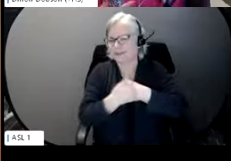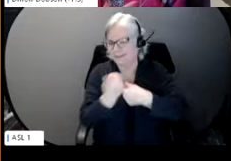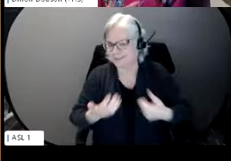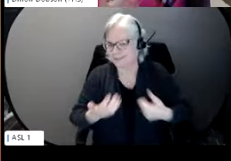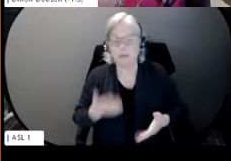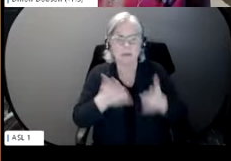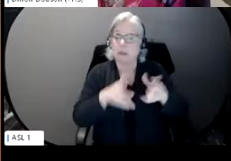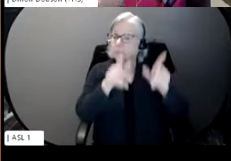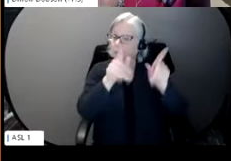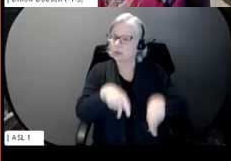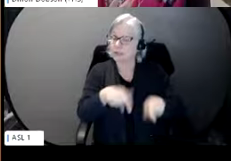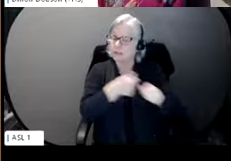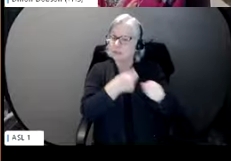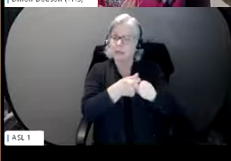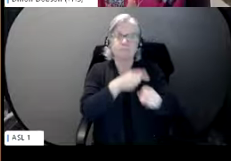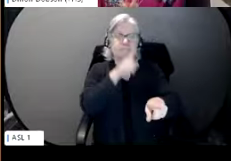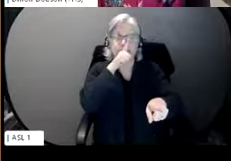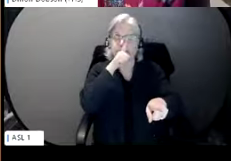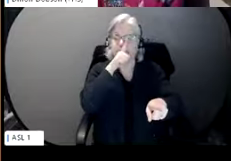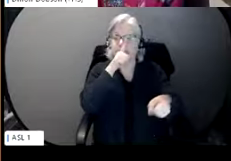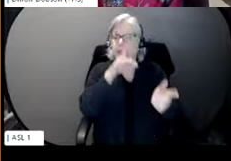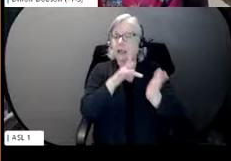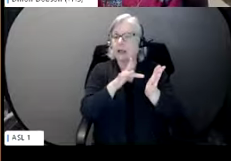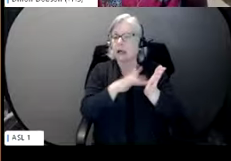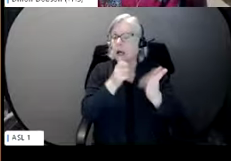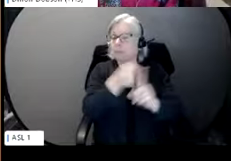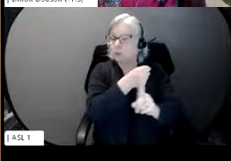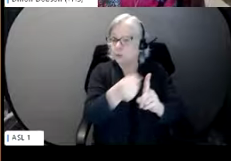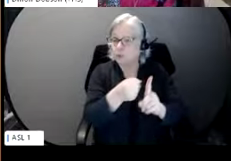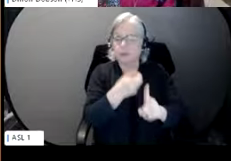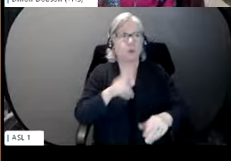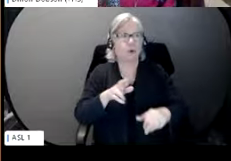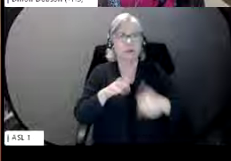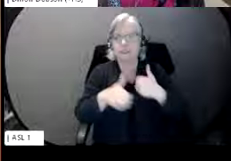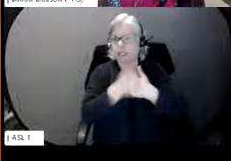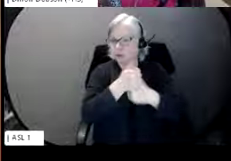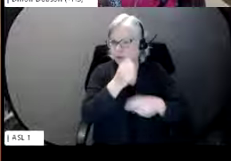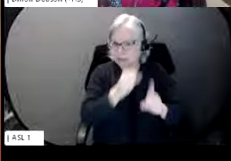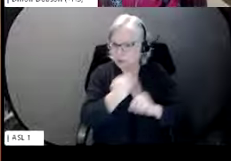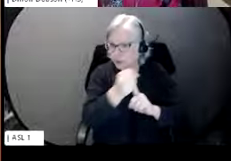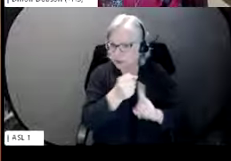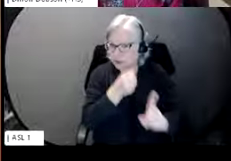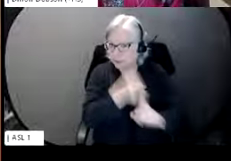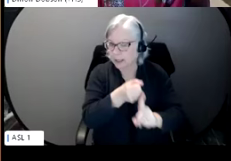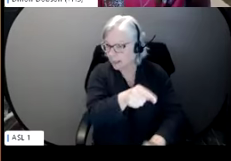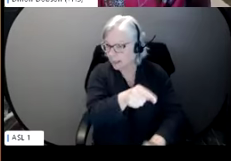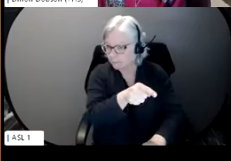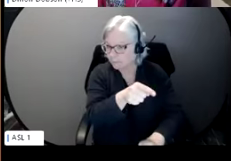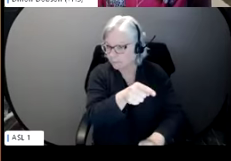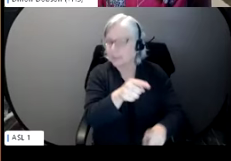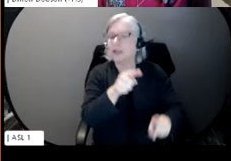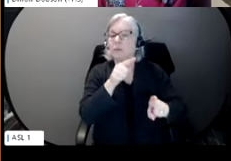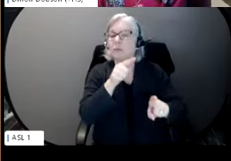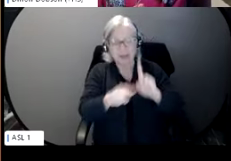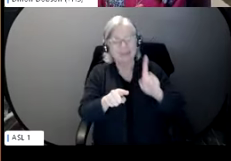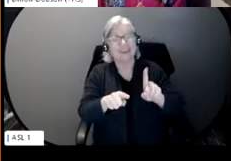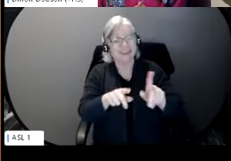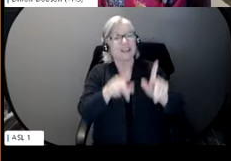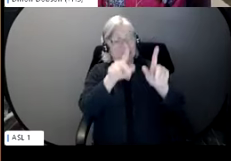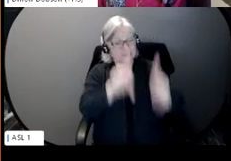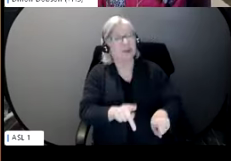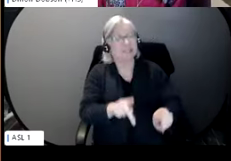we know, abuse or dangerous situations that are happening for them directly, but they are very likely to talk